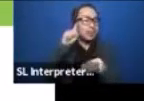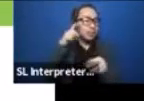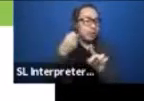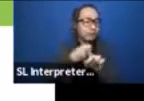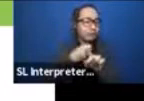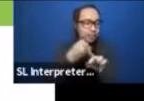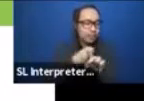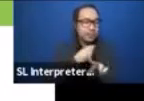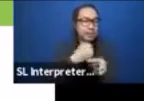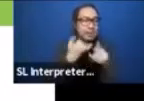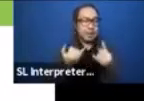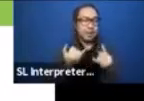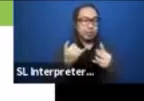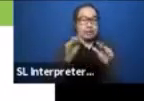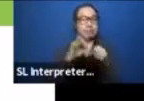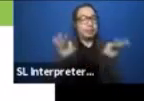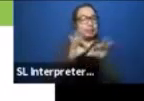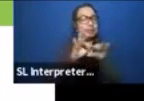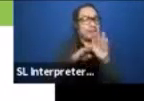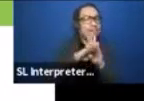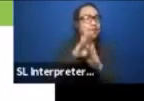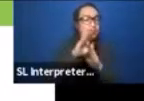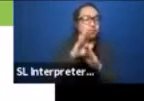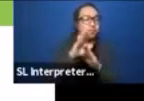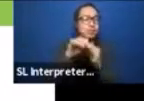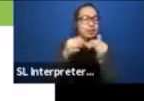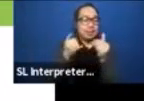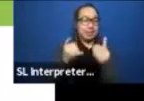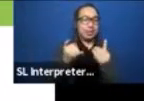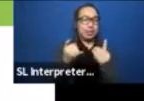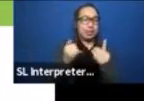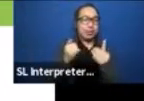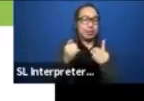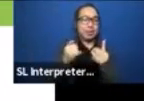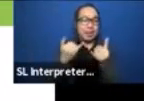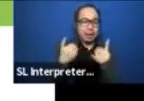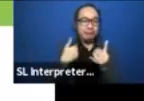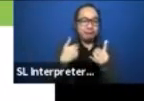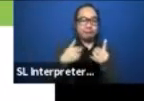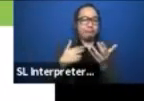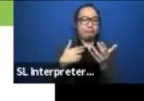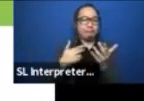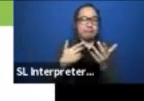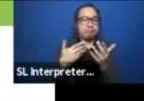significance level is very, marginal. Although it is significant, but